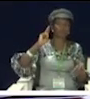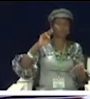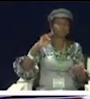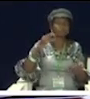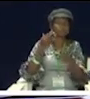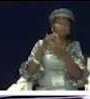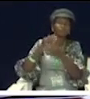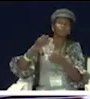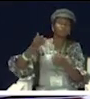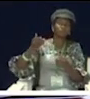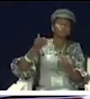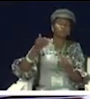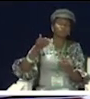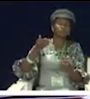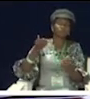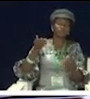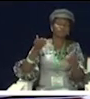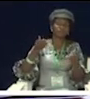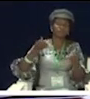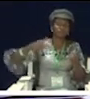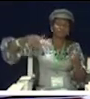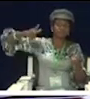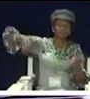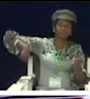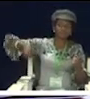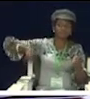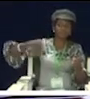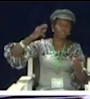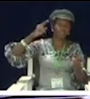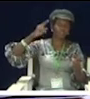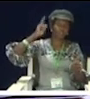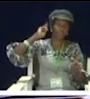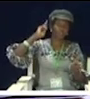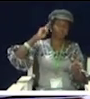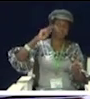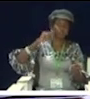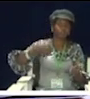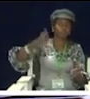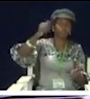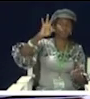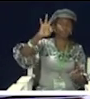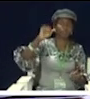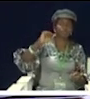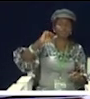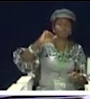Uncle Chief Fajemiroku, one of the